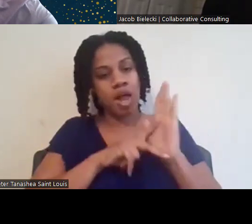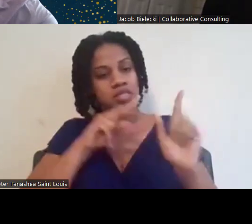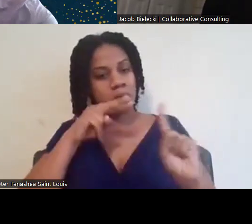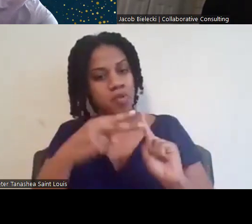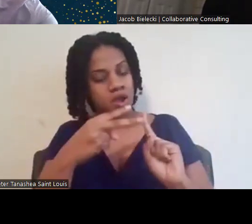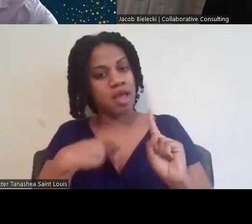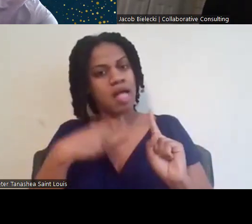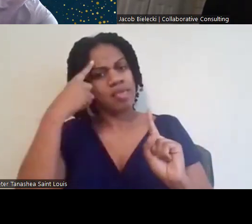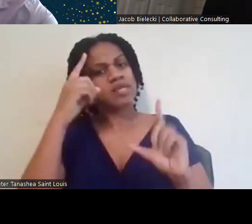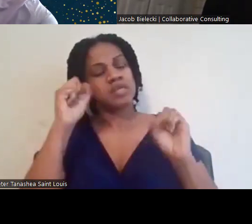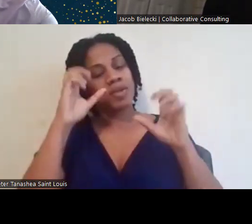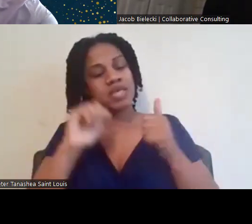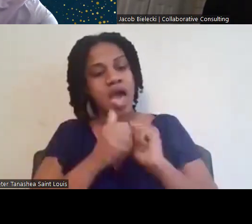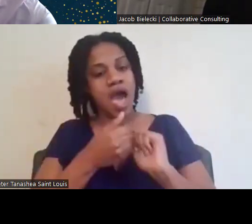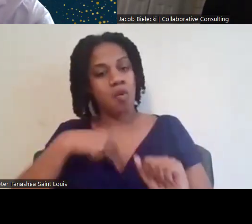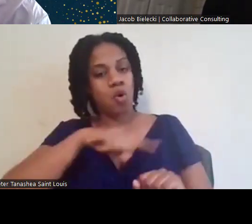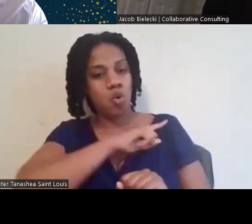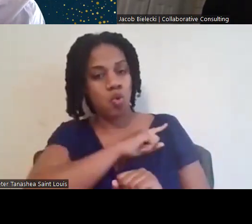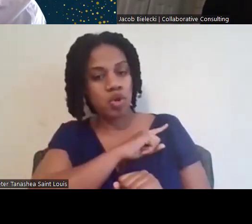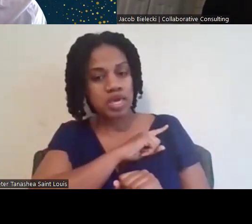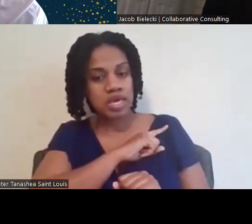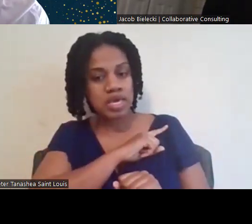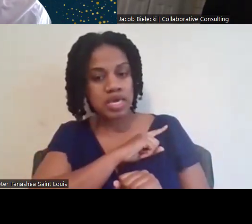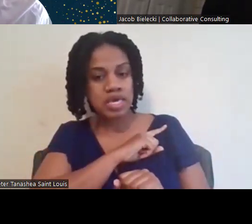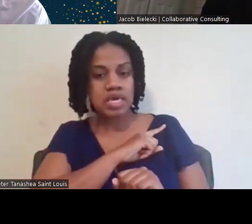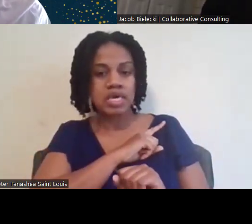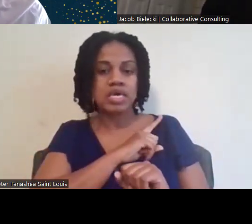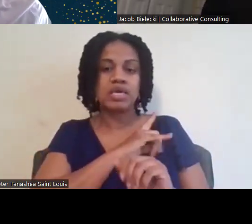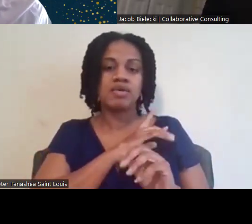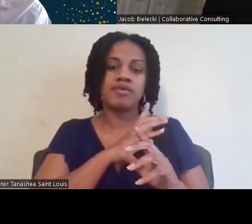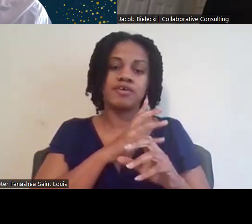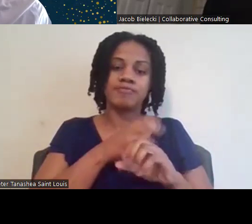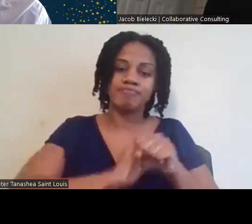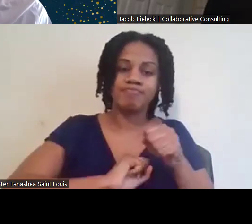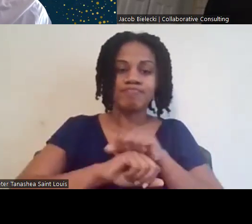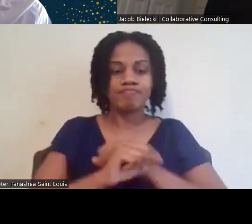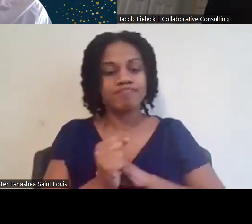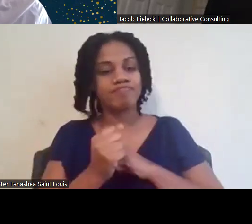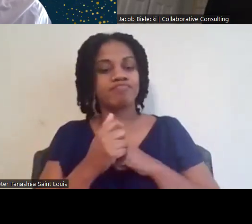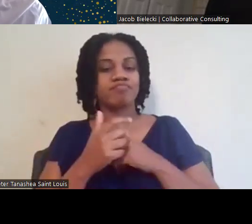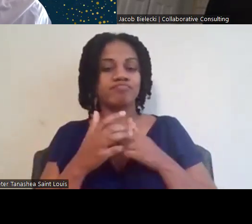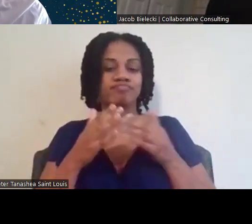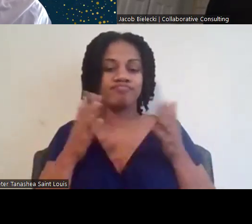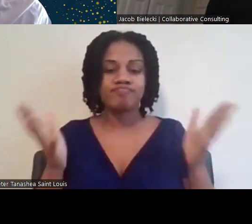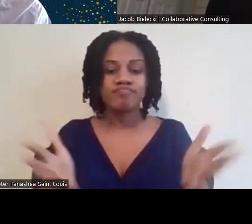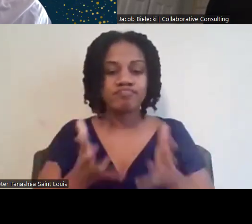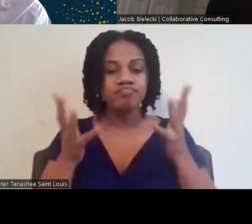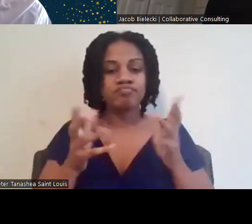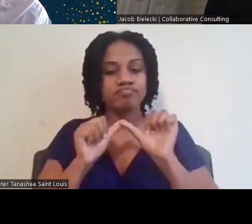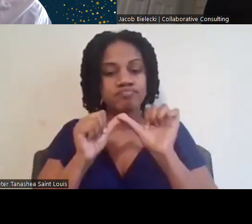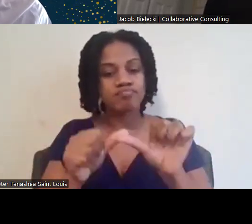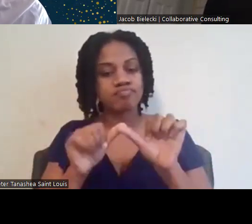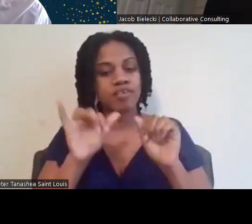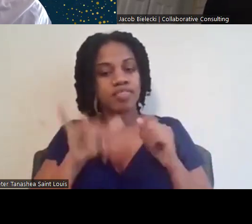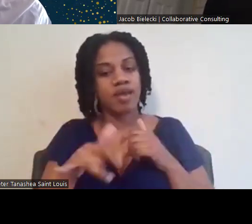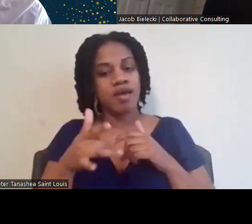but just wondering how would we undergird our efforts collectively to help, steer this along in that aspect